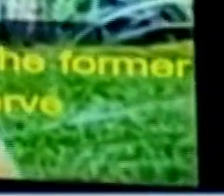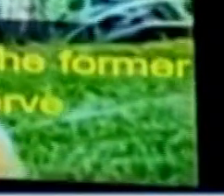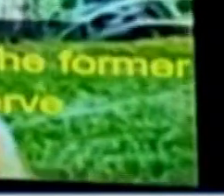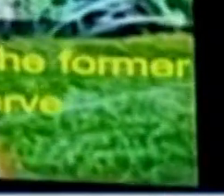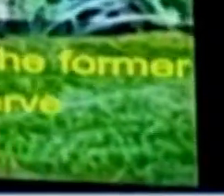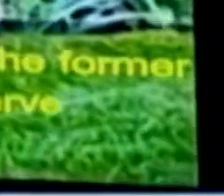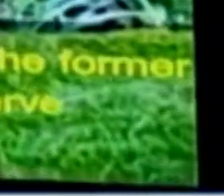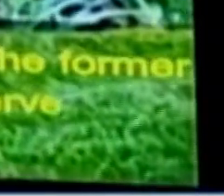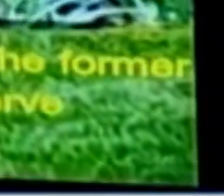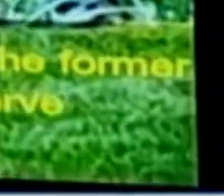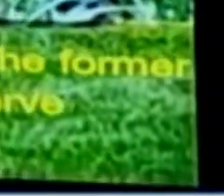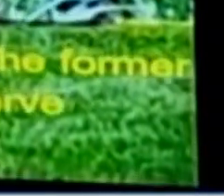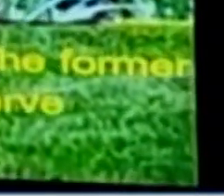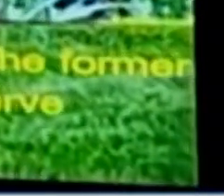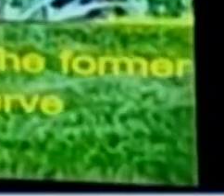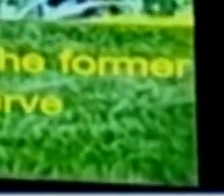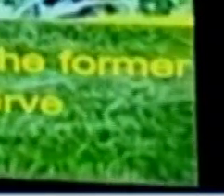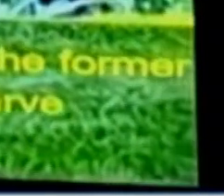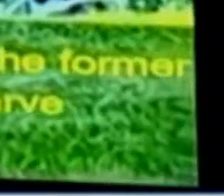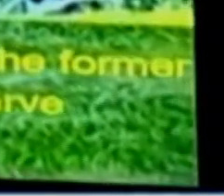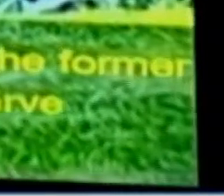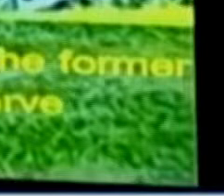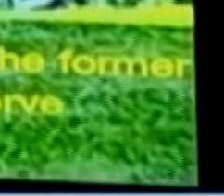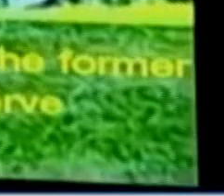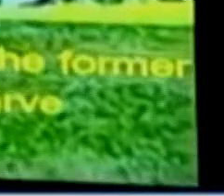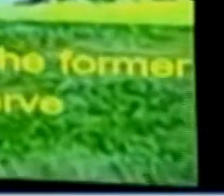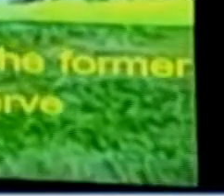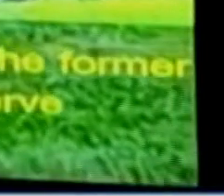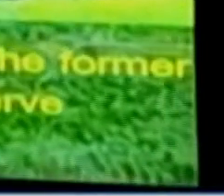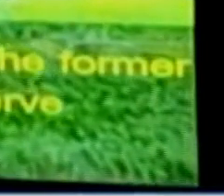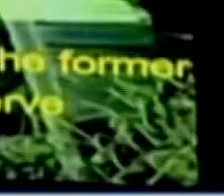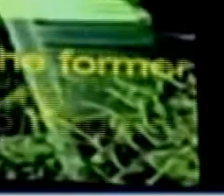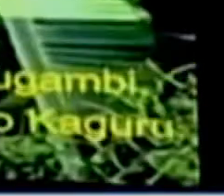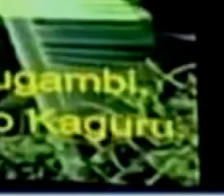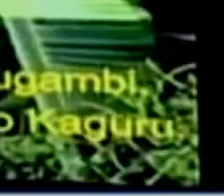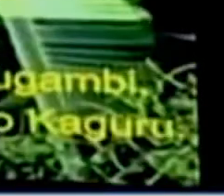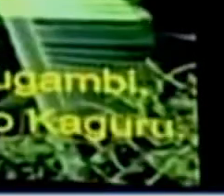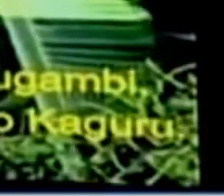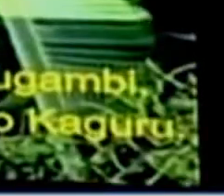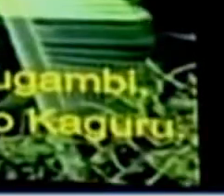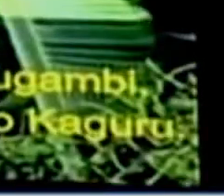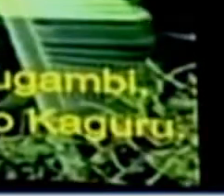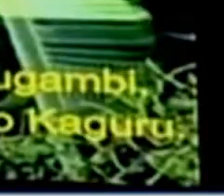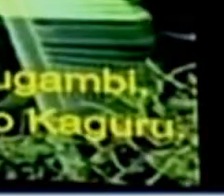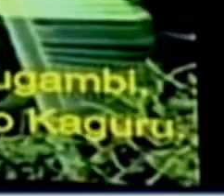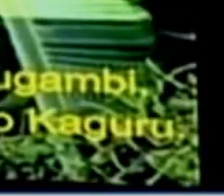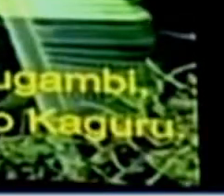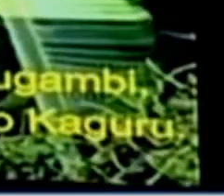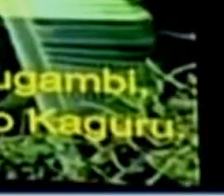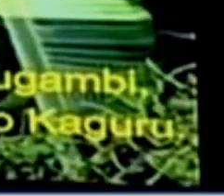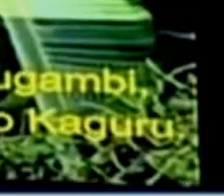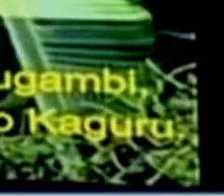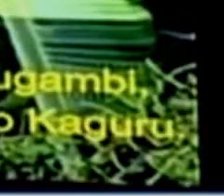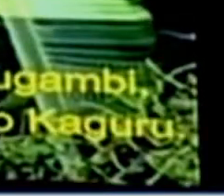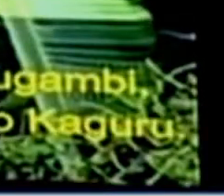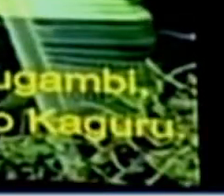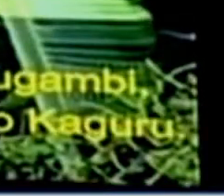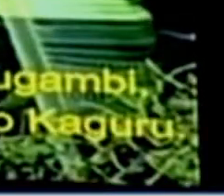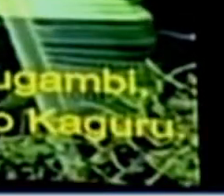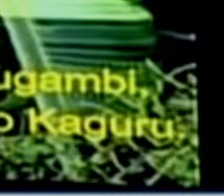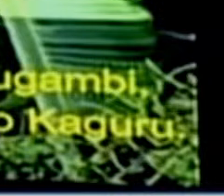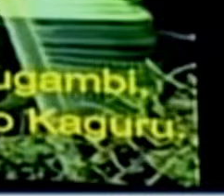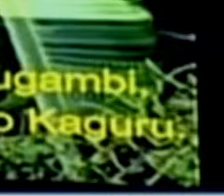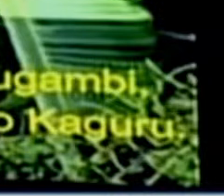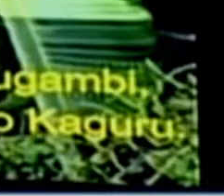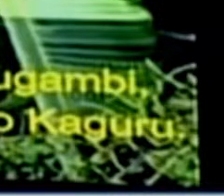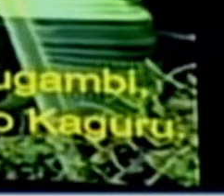bisine aleta bangi babero barabate na kadhalika kulita nguge Kawira Mwangaza gutonyo bisine